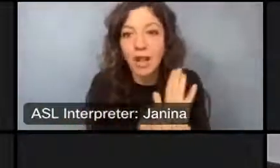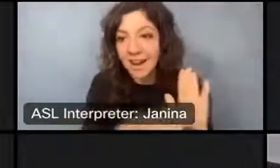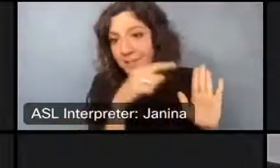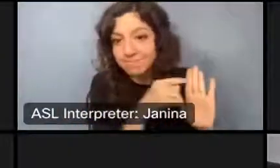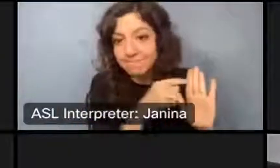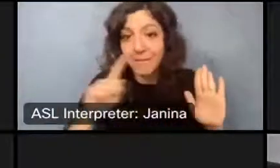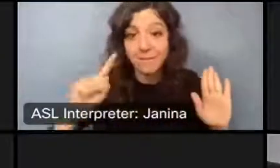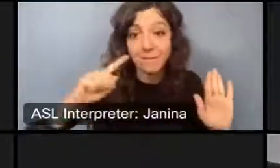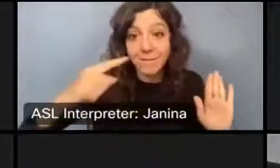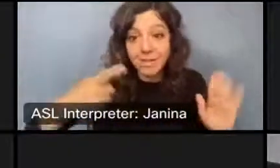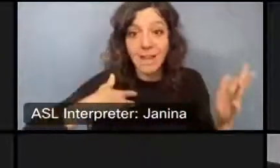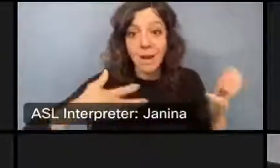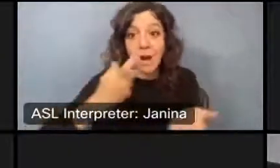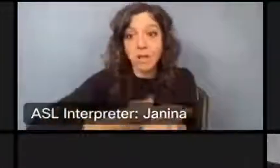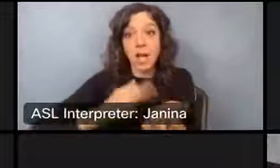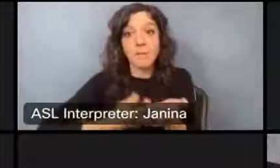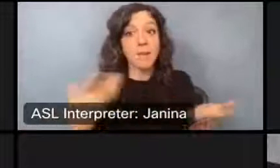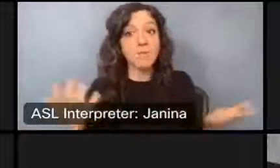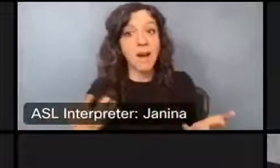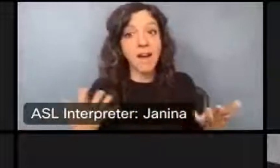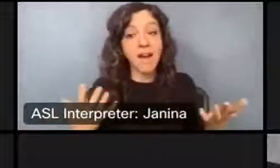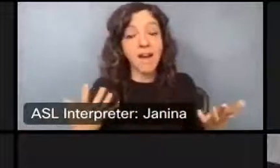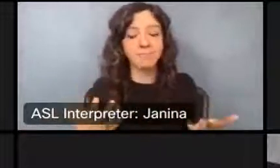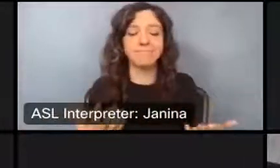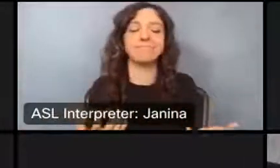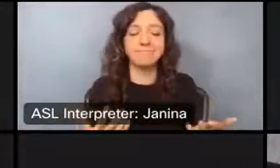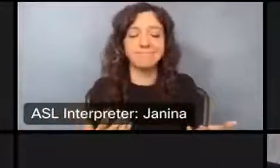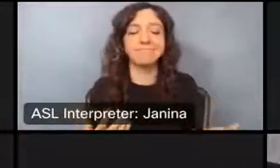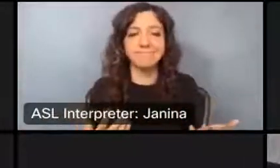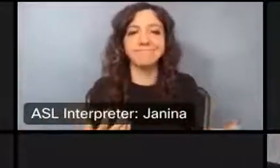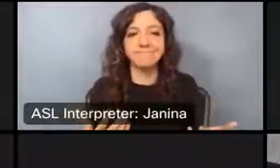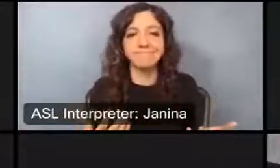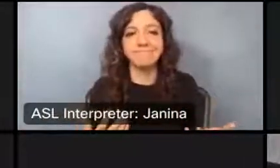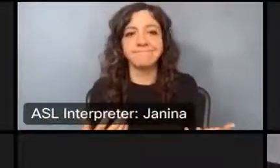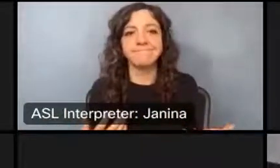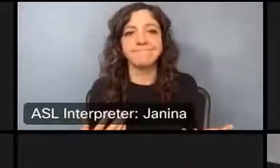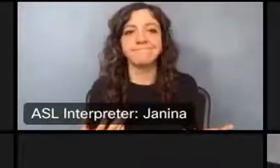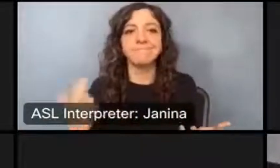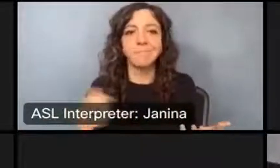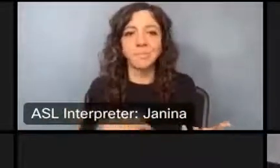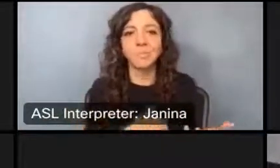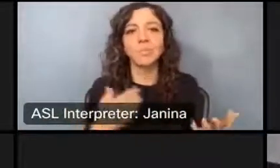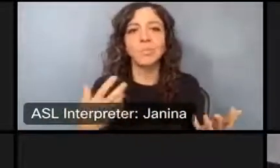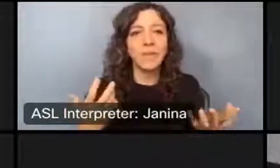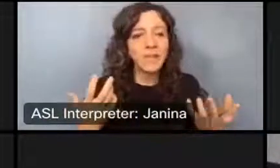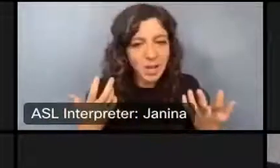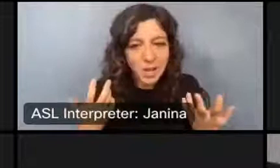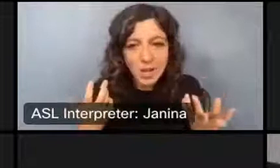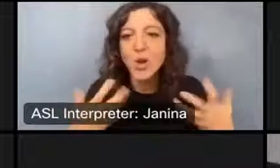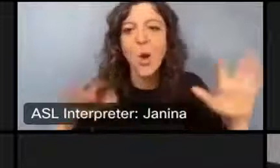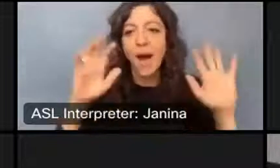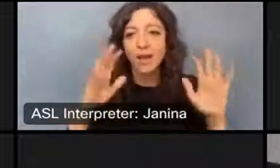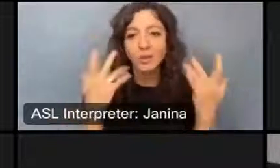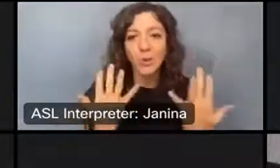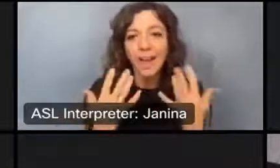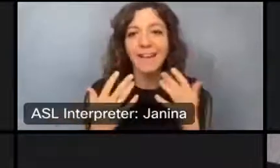I want to share with folks is that we are looking at no longer waiting from the Department of Developmental